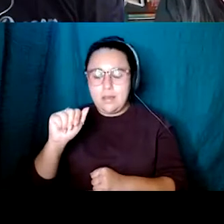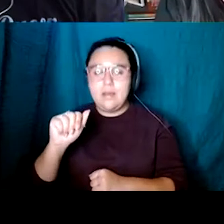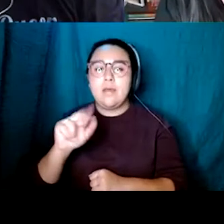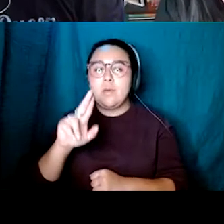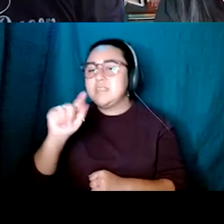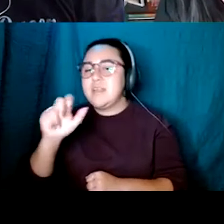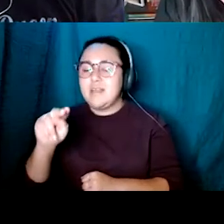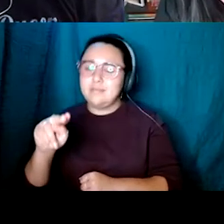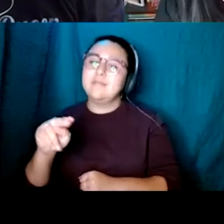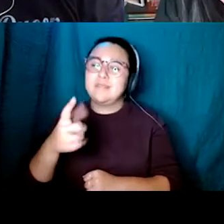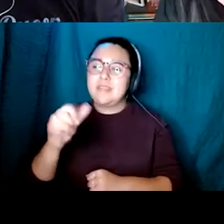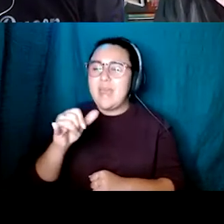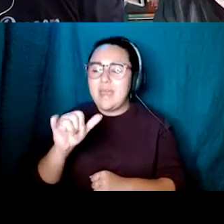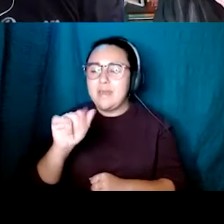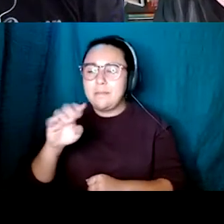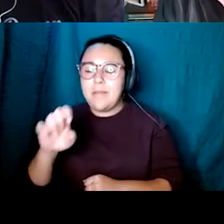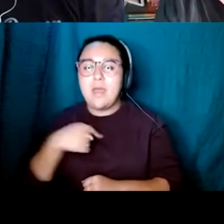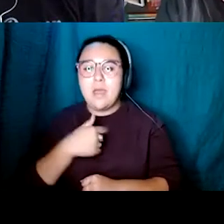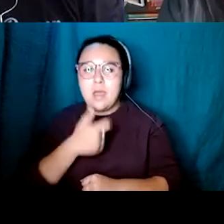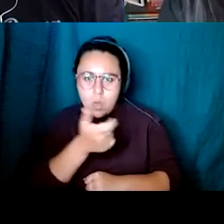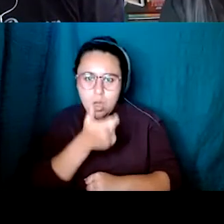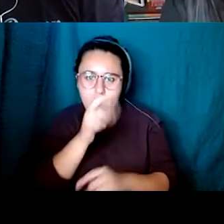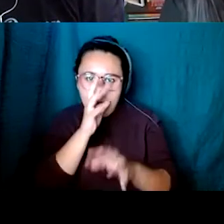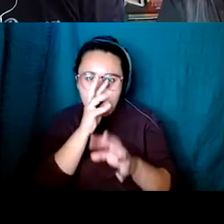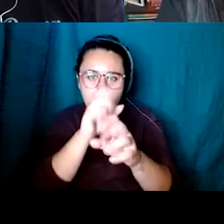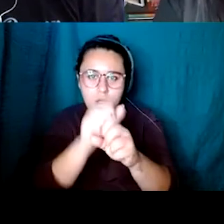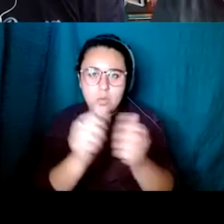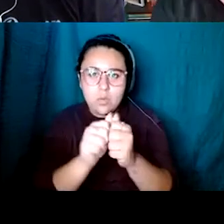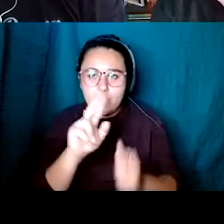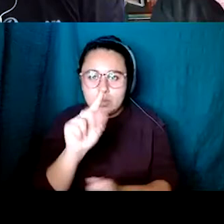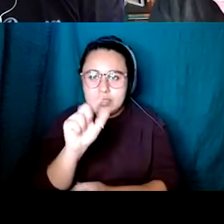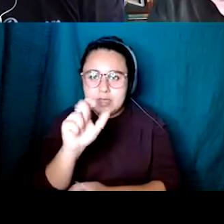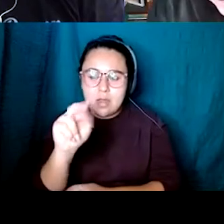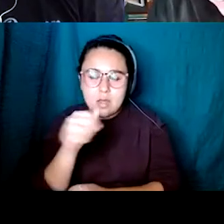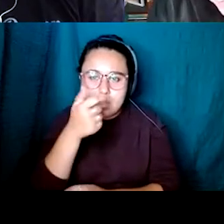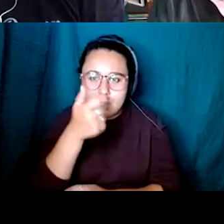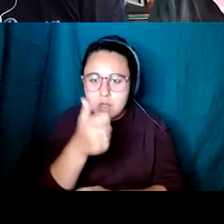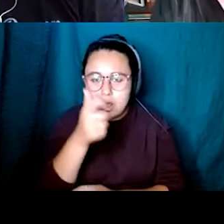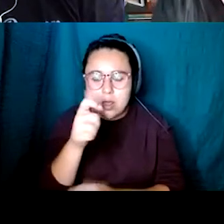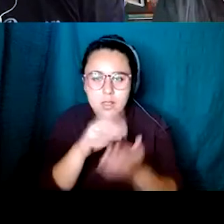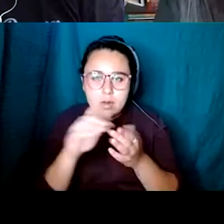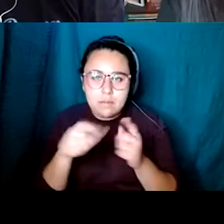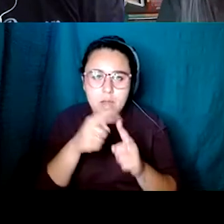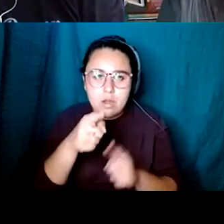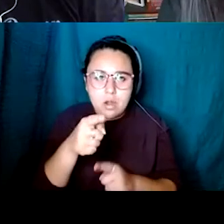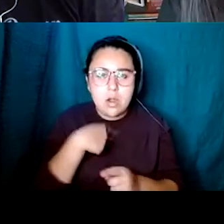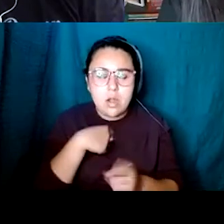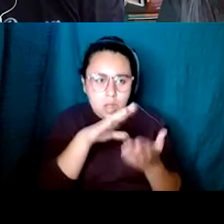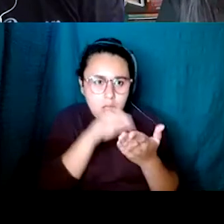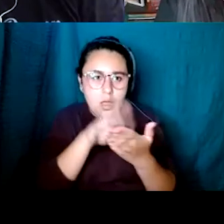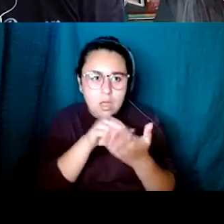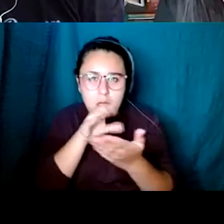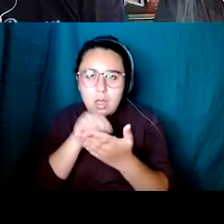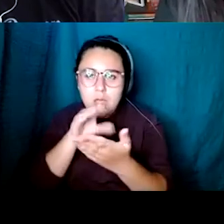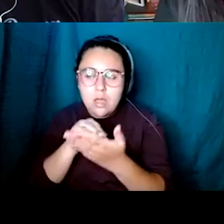episodes that came before it, I immediately became captivated with Utena as I learned more about her, piece by little piece. A tomboyish